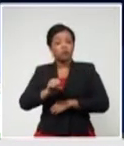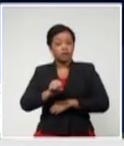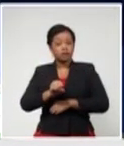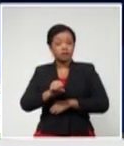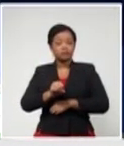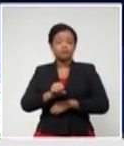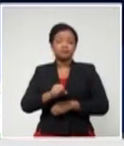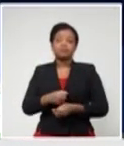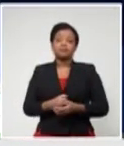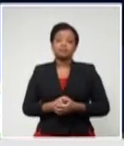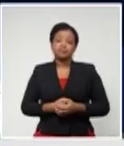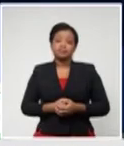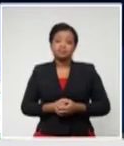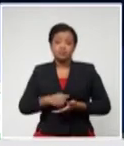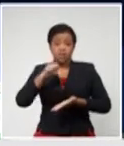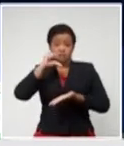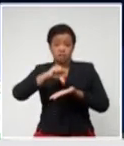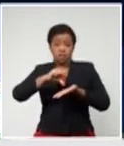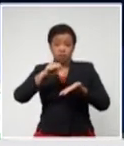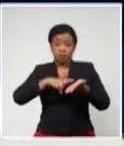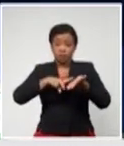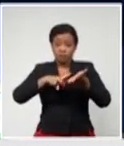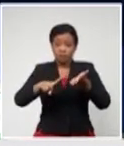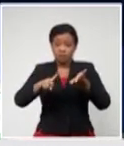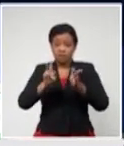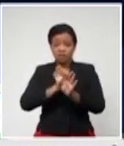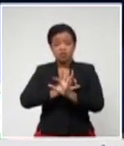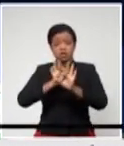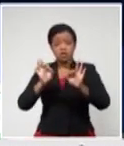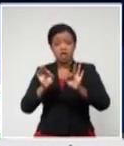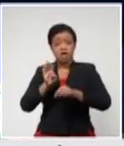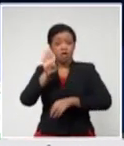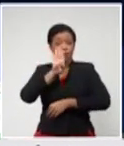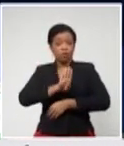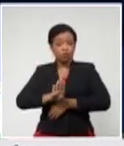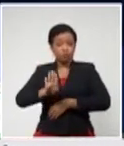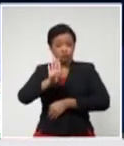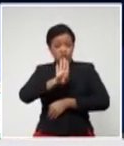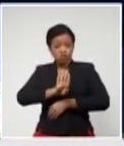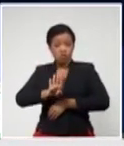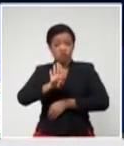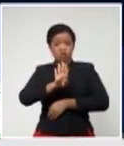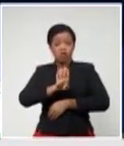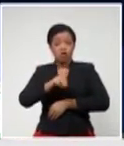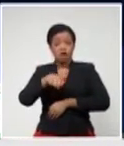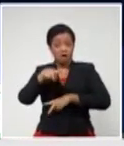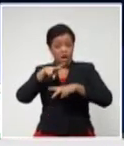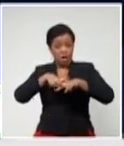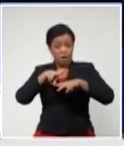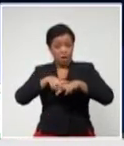469 in Havana's Hygiene, Epidemiology and Microbiology Center,